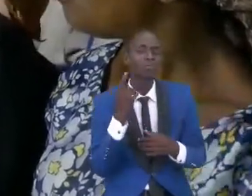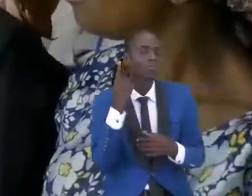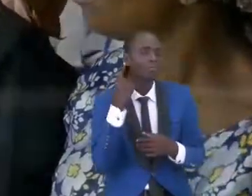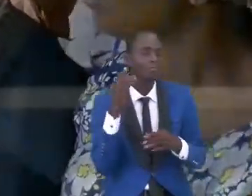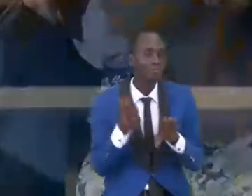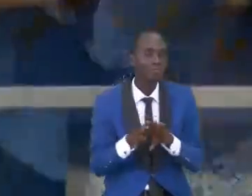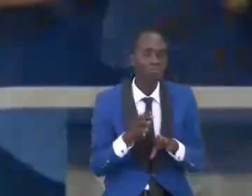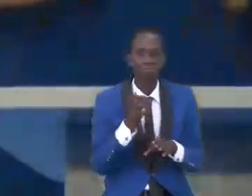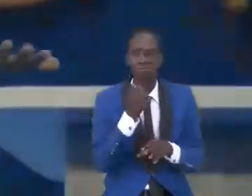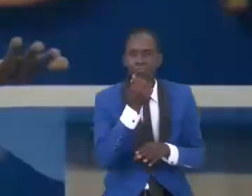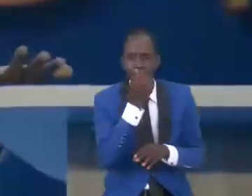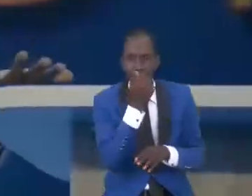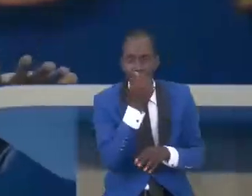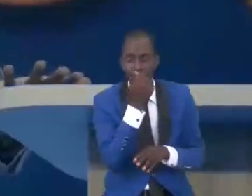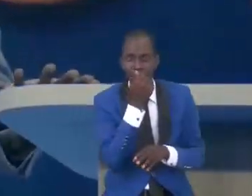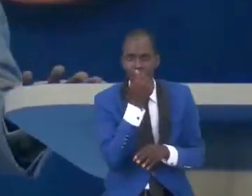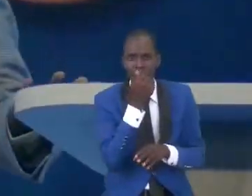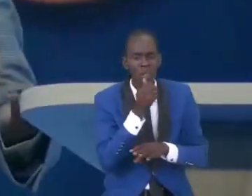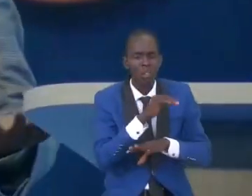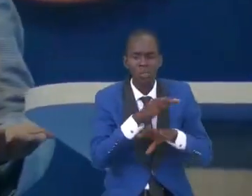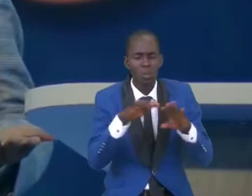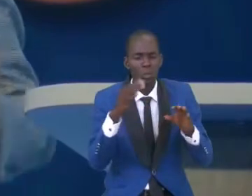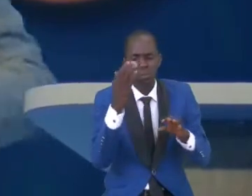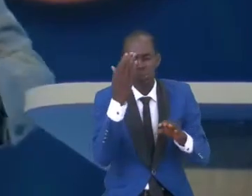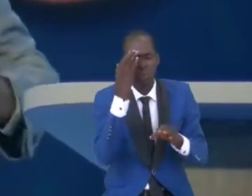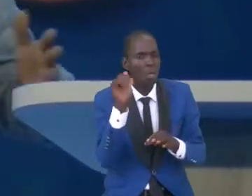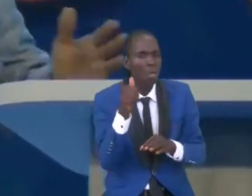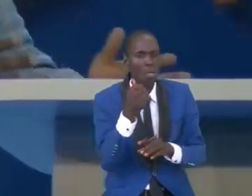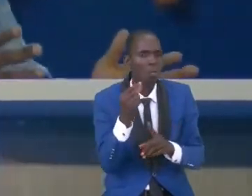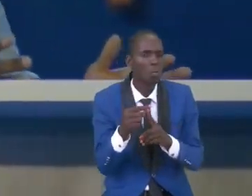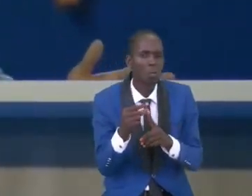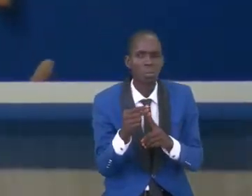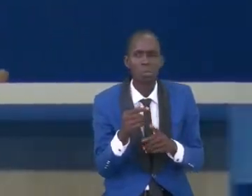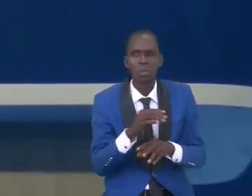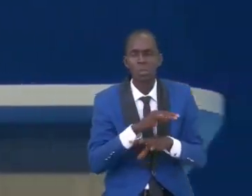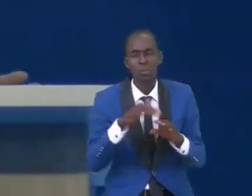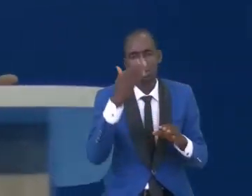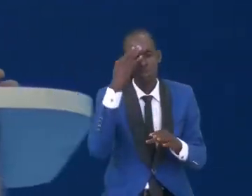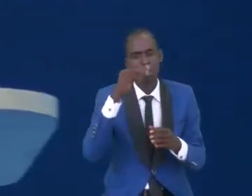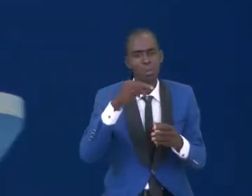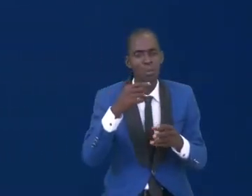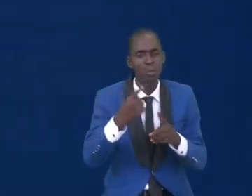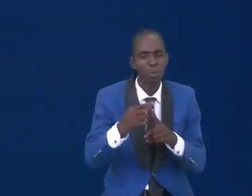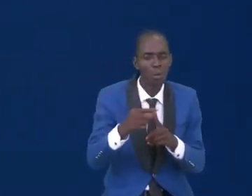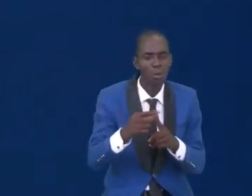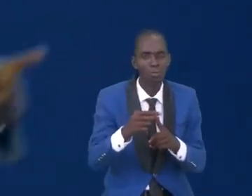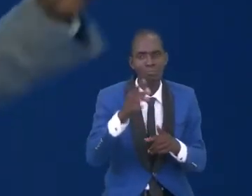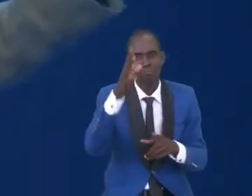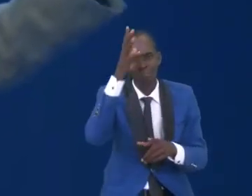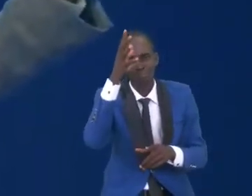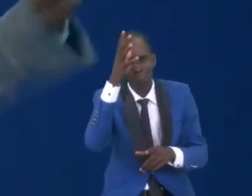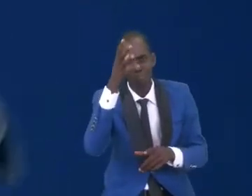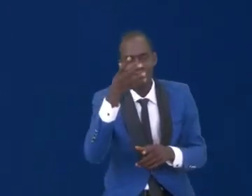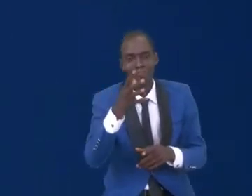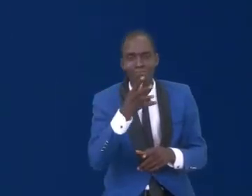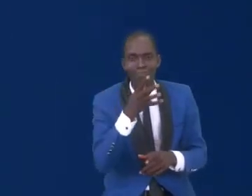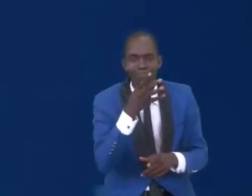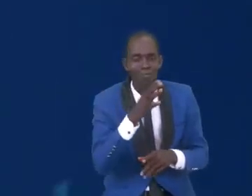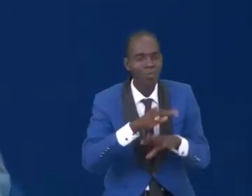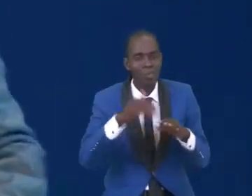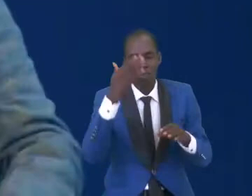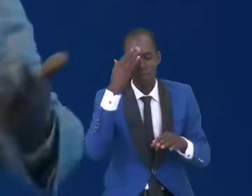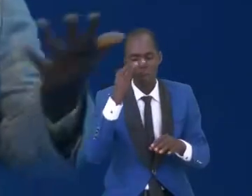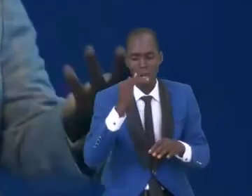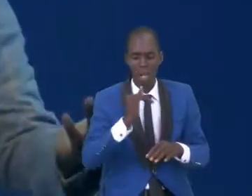dumb. They don't know any words. They don't know papa, mama. They don't know I, they don't know